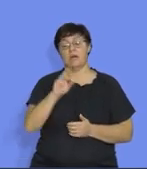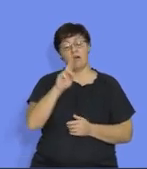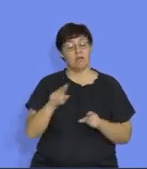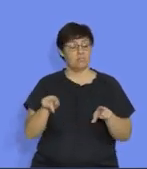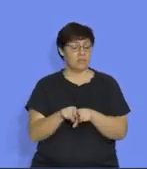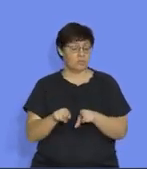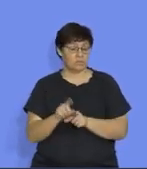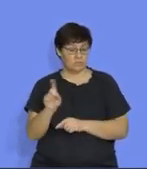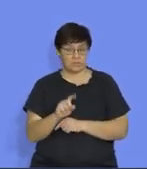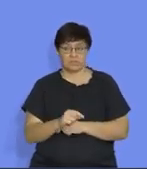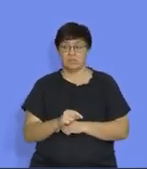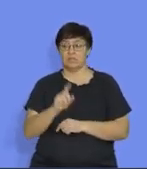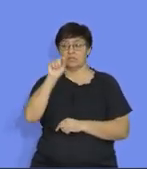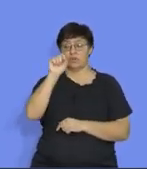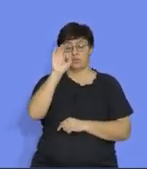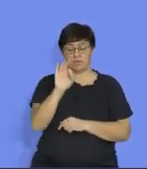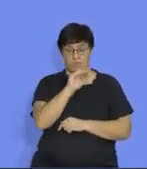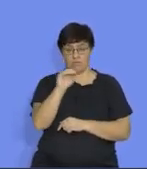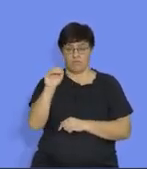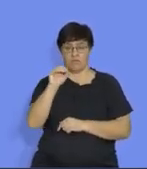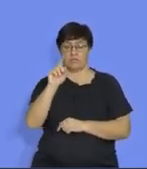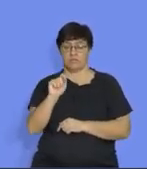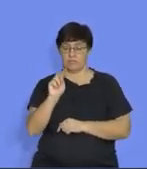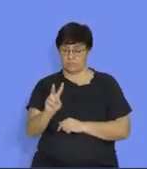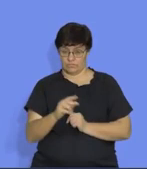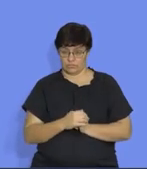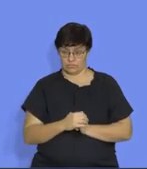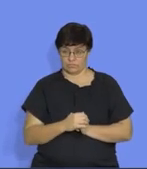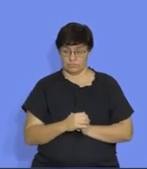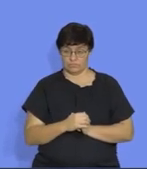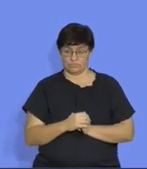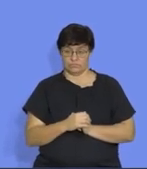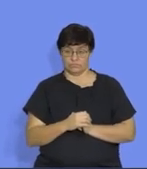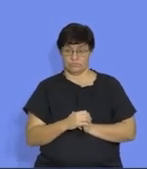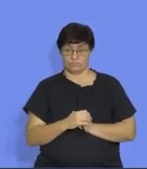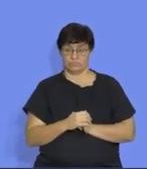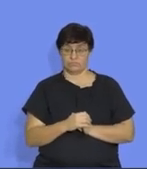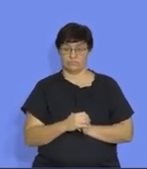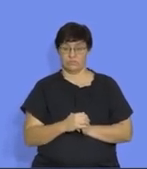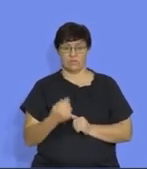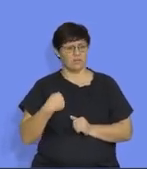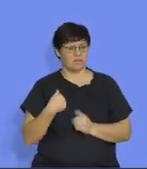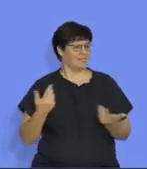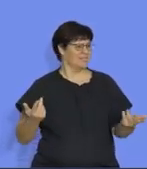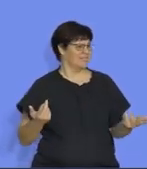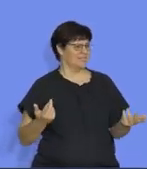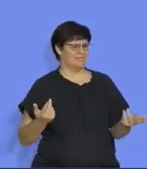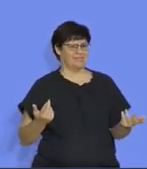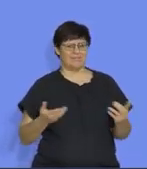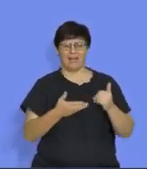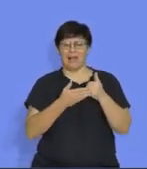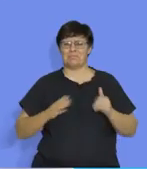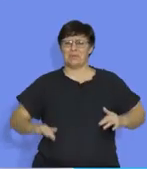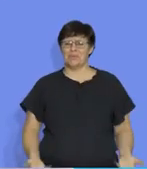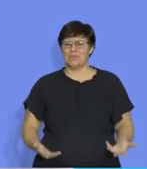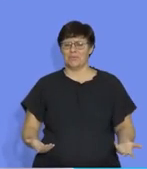to term 3 over term 2. Now, if you're wondering, how is this going to help